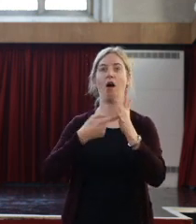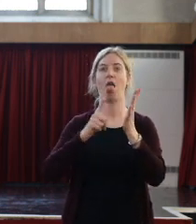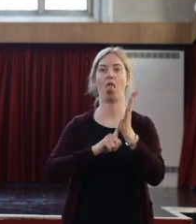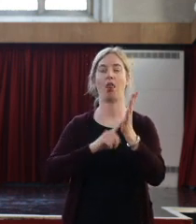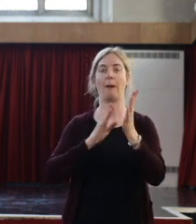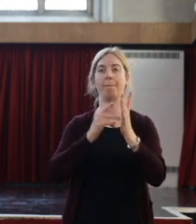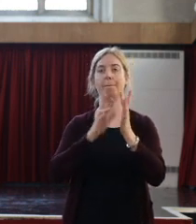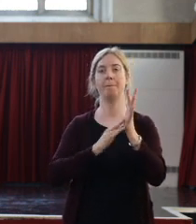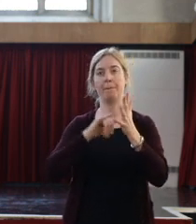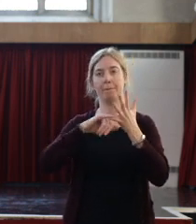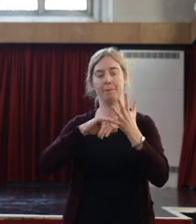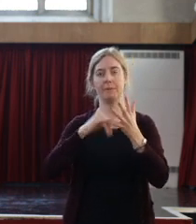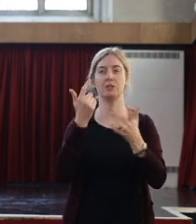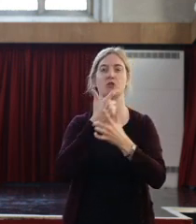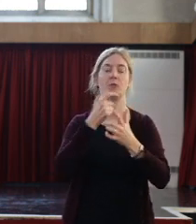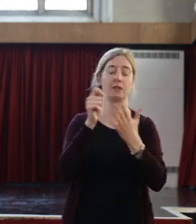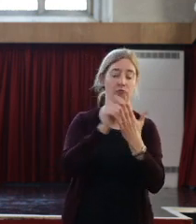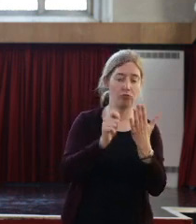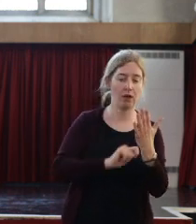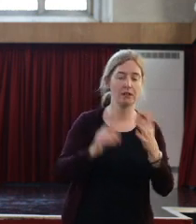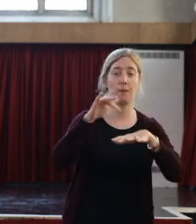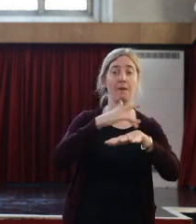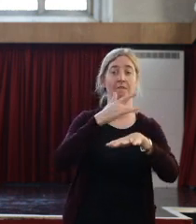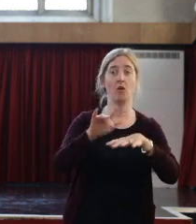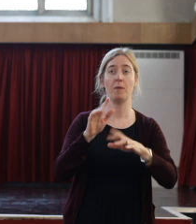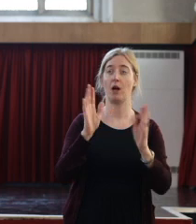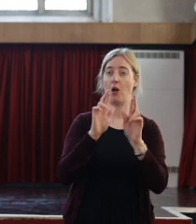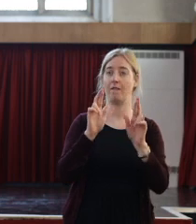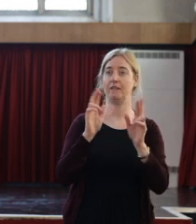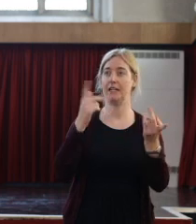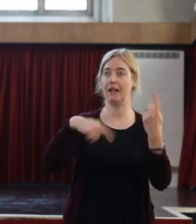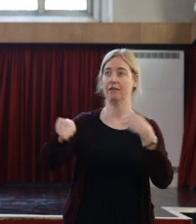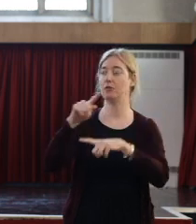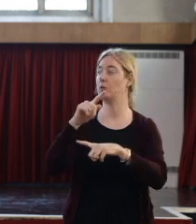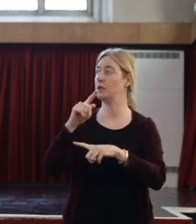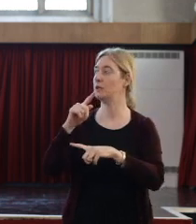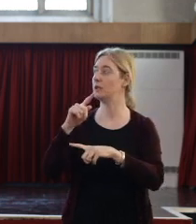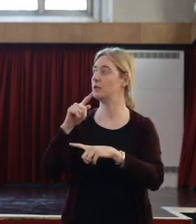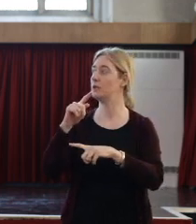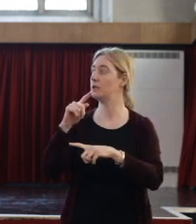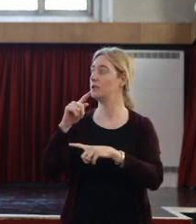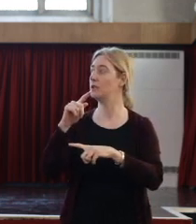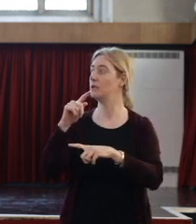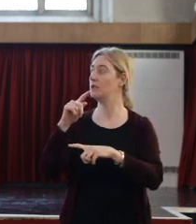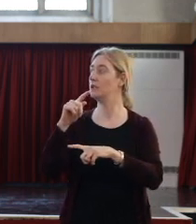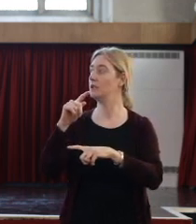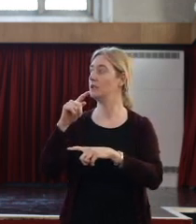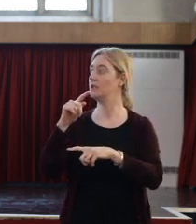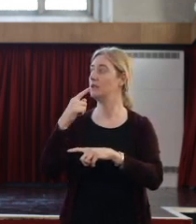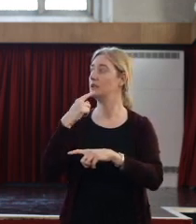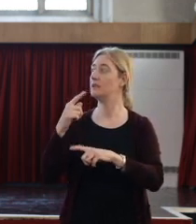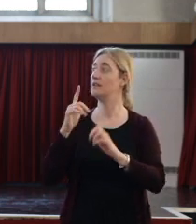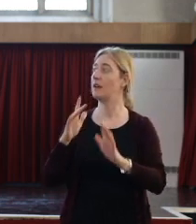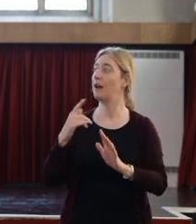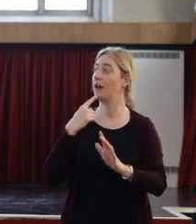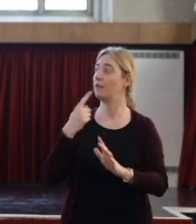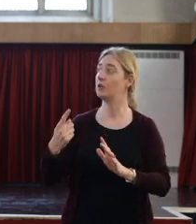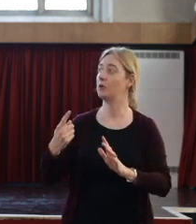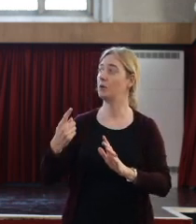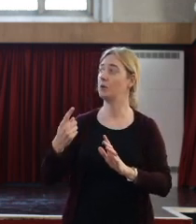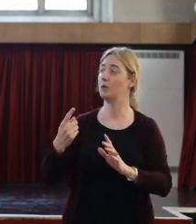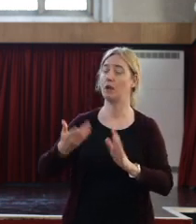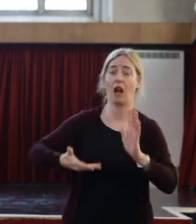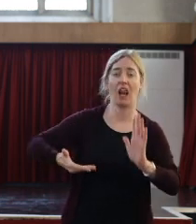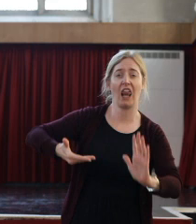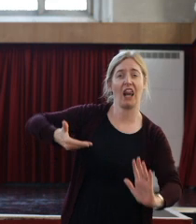comedy writer and performer, and hopefully everyone is aware. He's told me that I have to verbosely